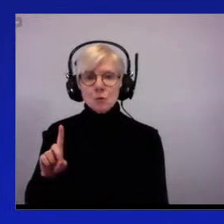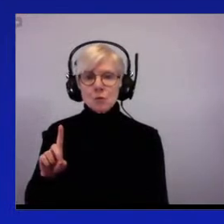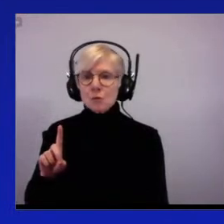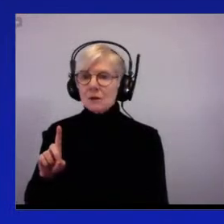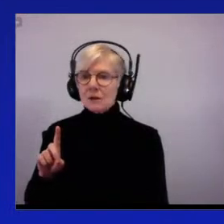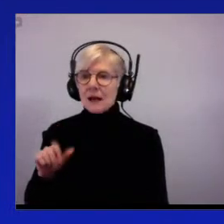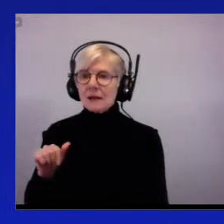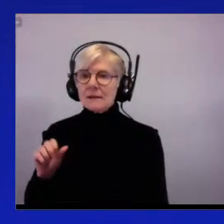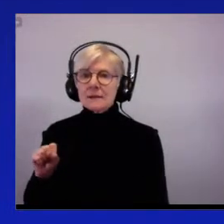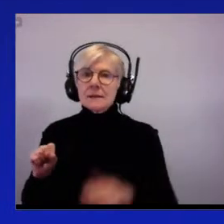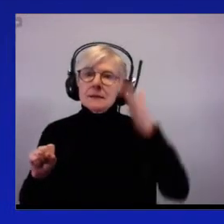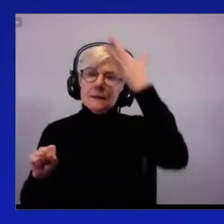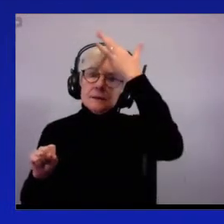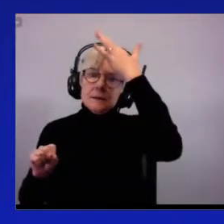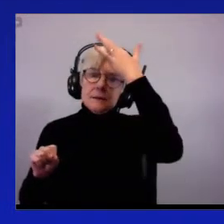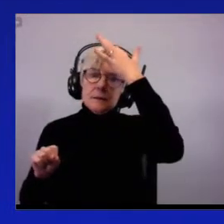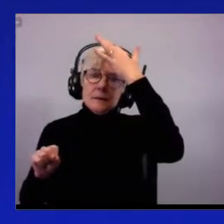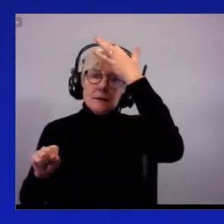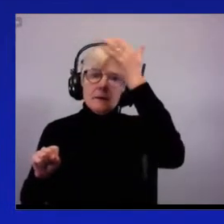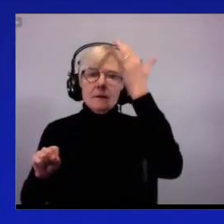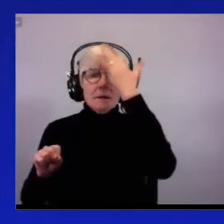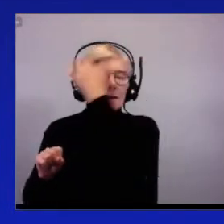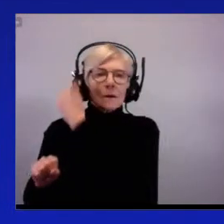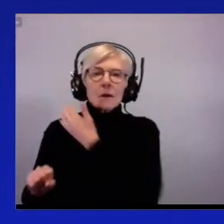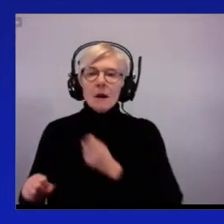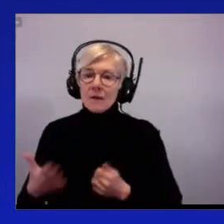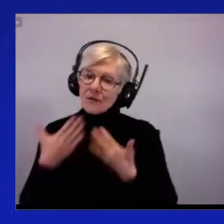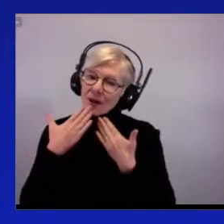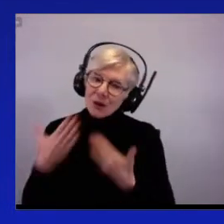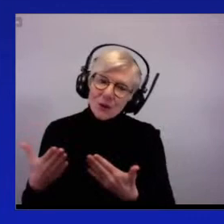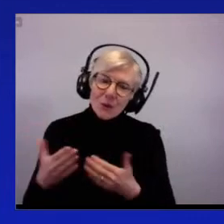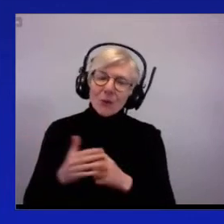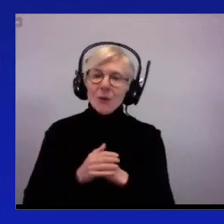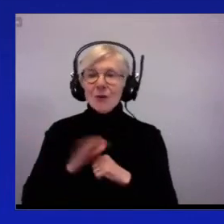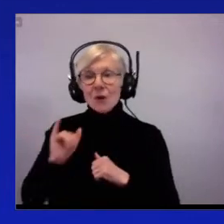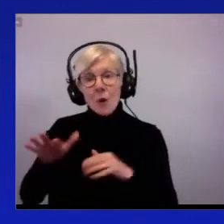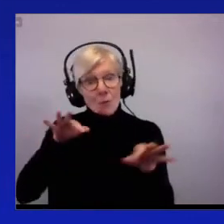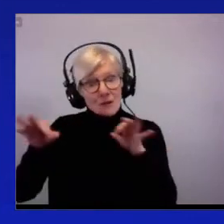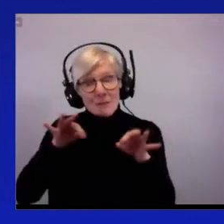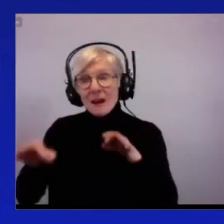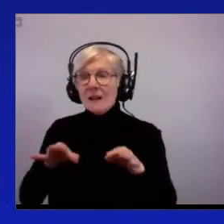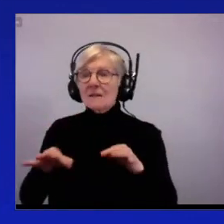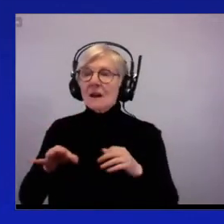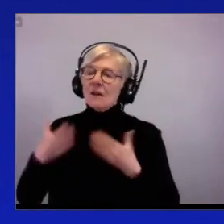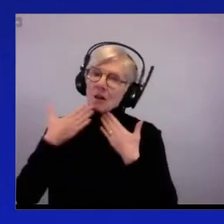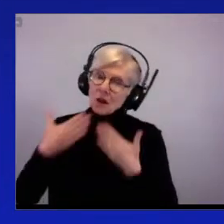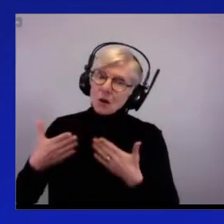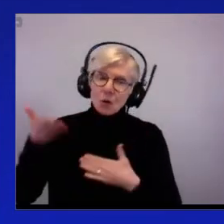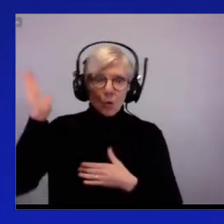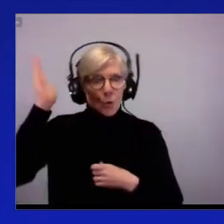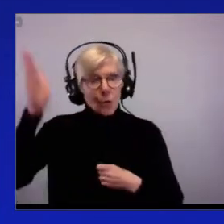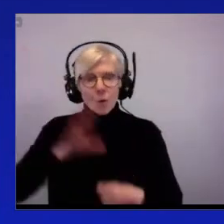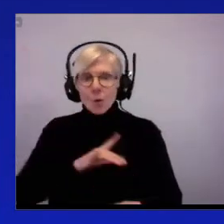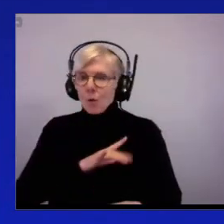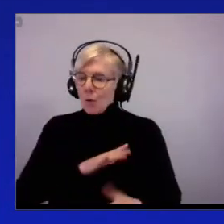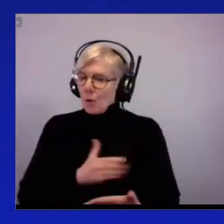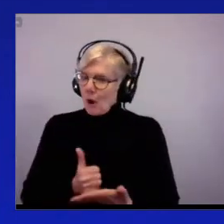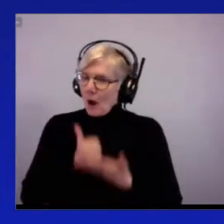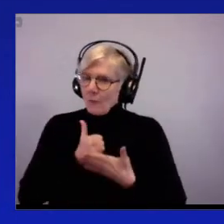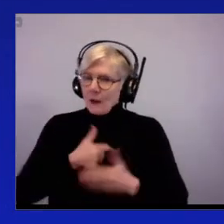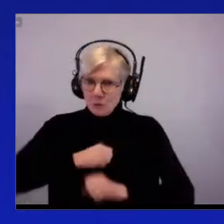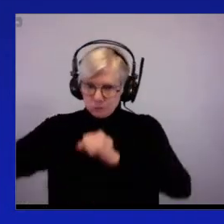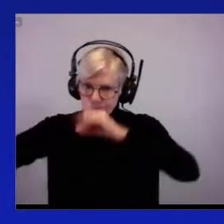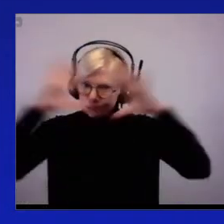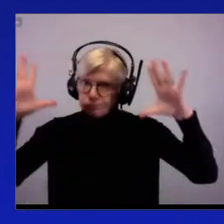very informative presentation. It actually instills a lot of confidence in how this is going to roll out. I was curious, once